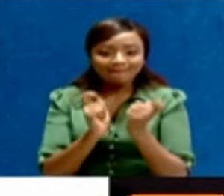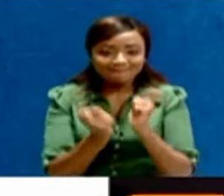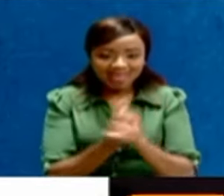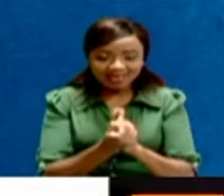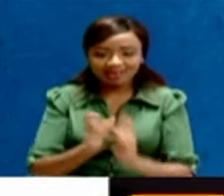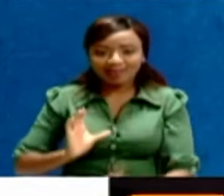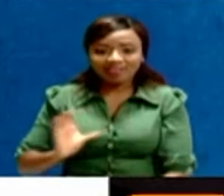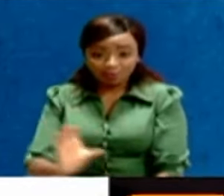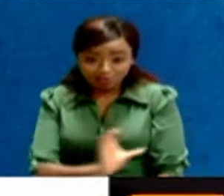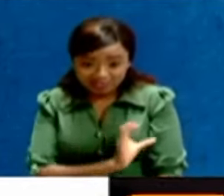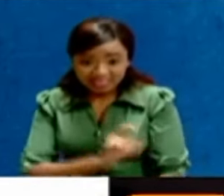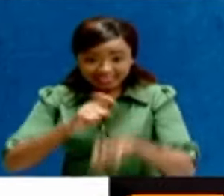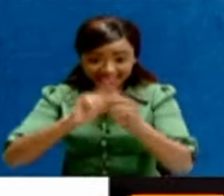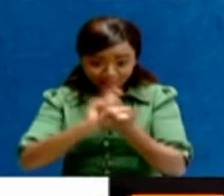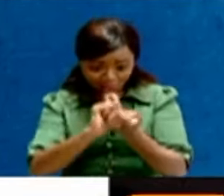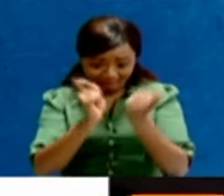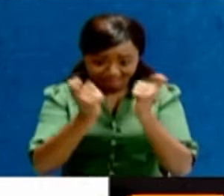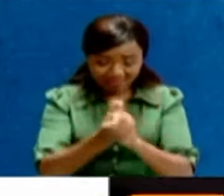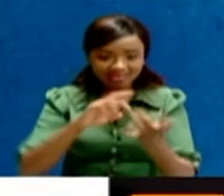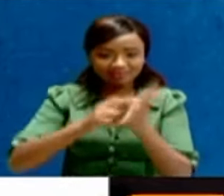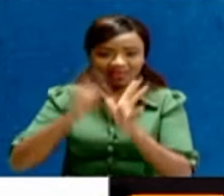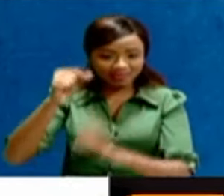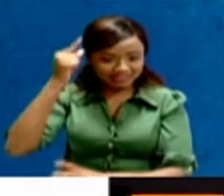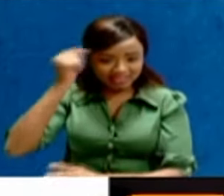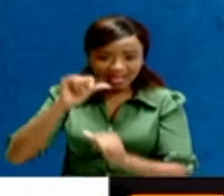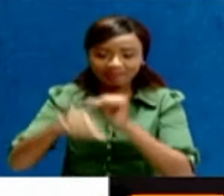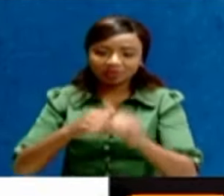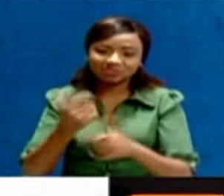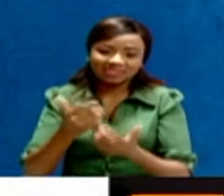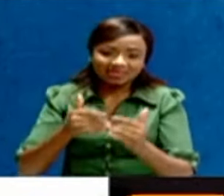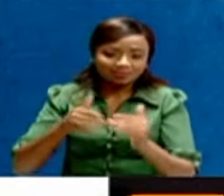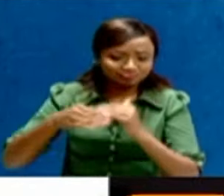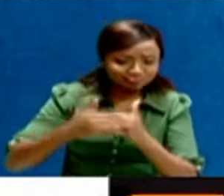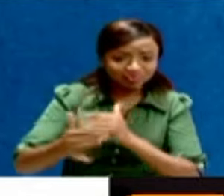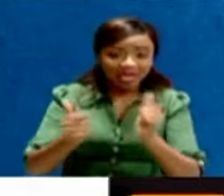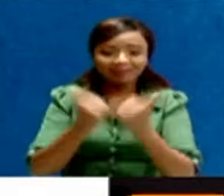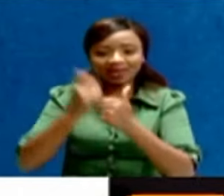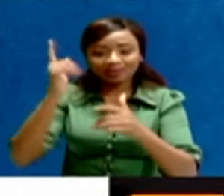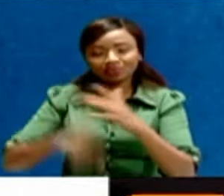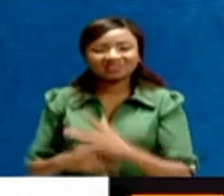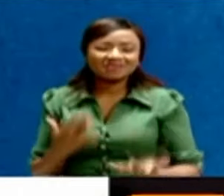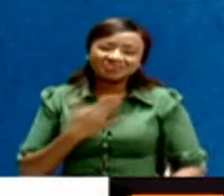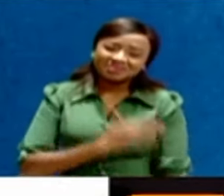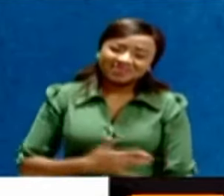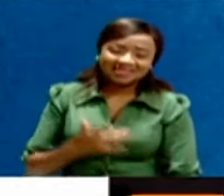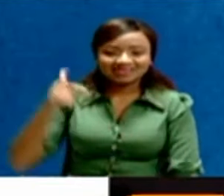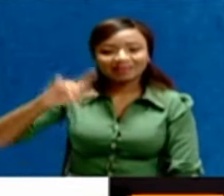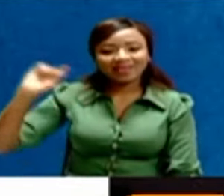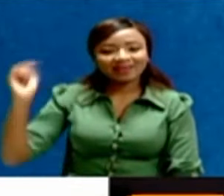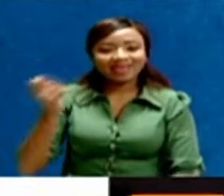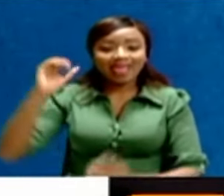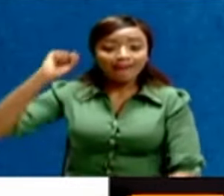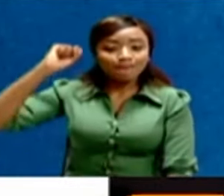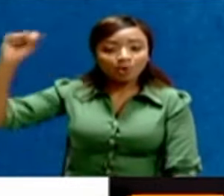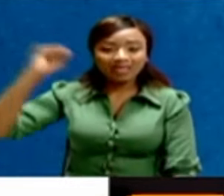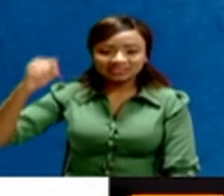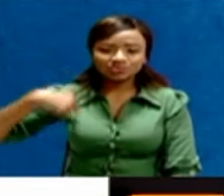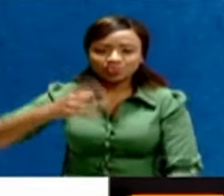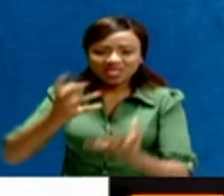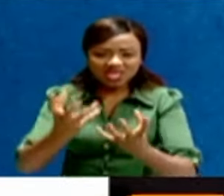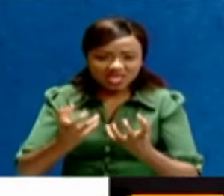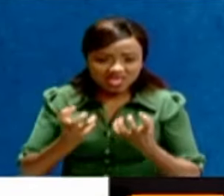consequences. So really, I think, let us be mature, you know, in politics in Kenya. Let us defend the Kenyans. Let